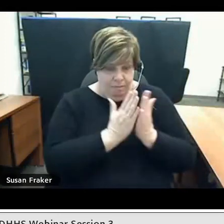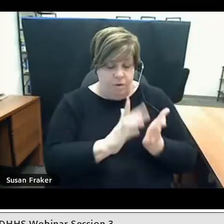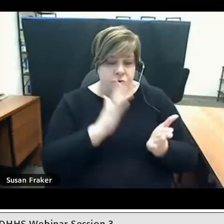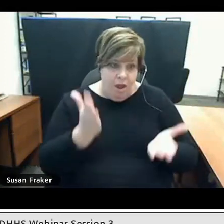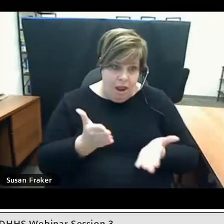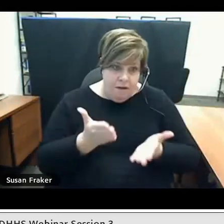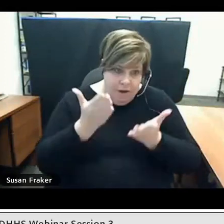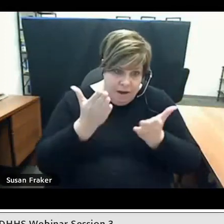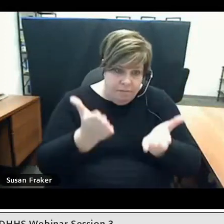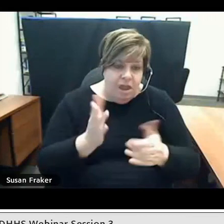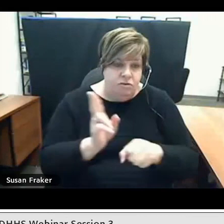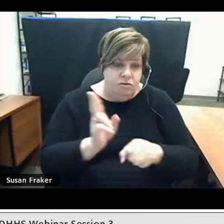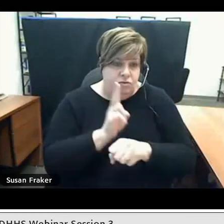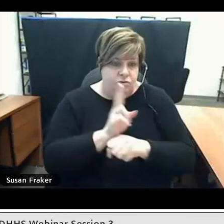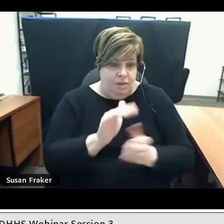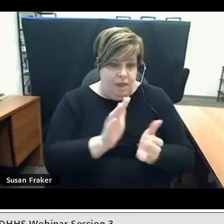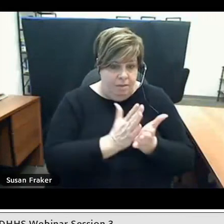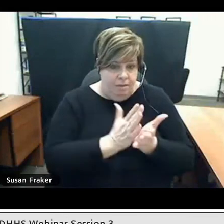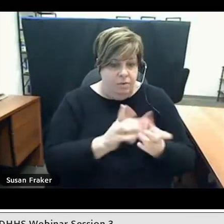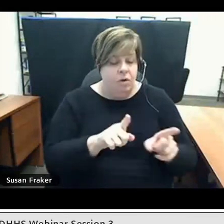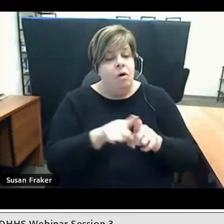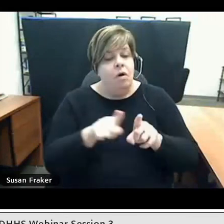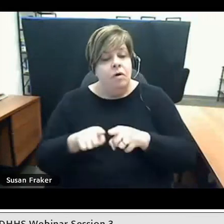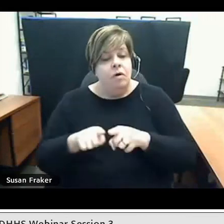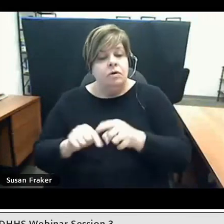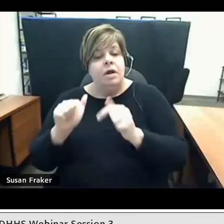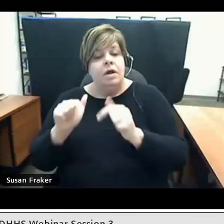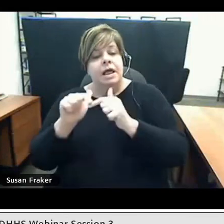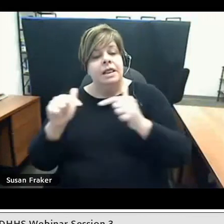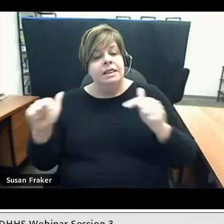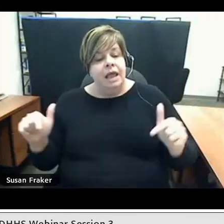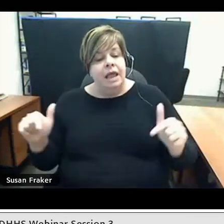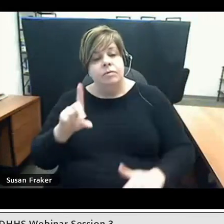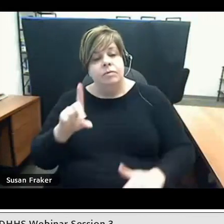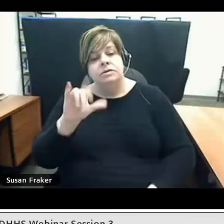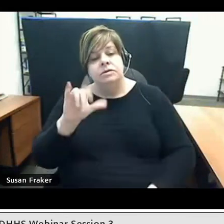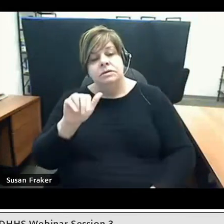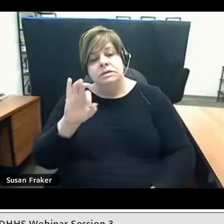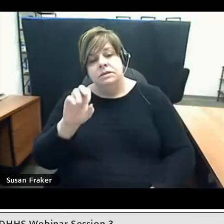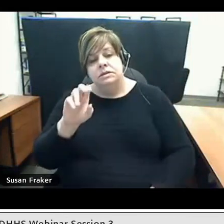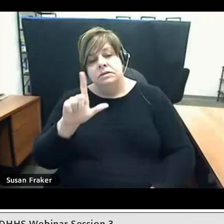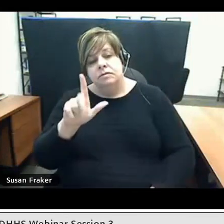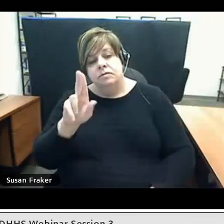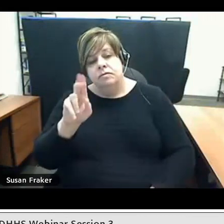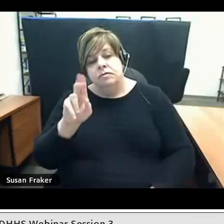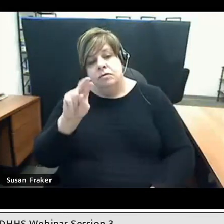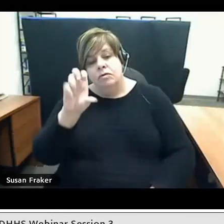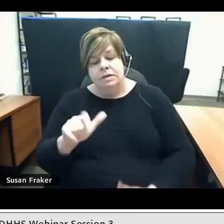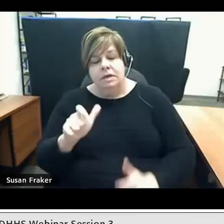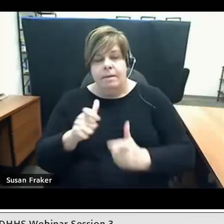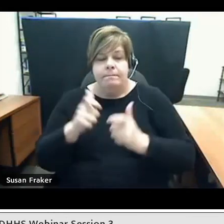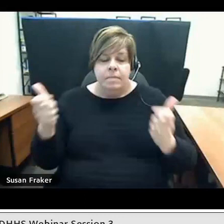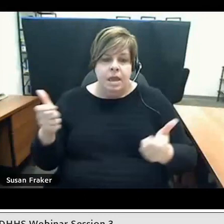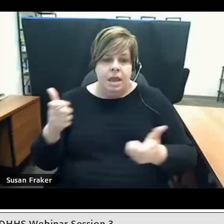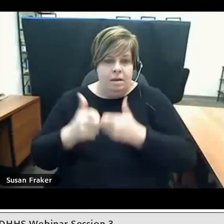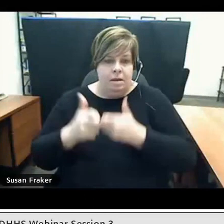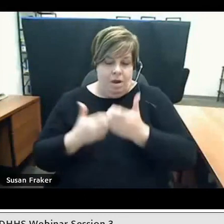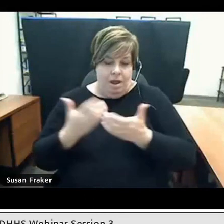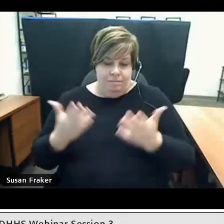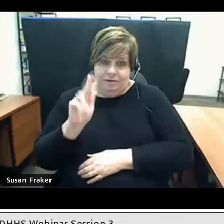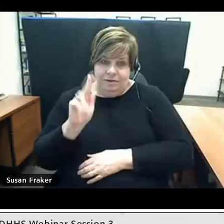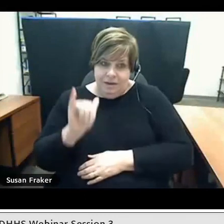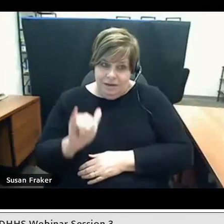you. And then we also mentioned language disfluency a few times. A huge problem we see in Kentucky and across